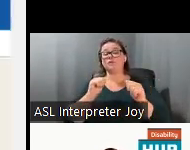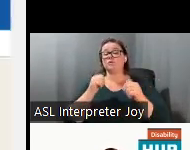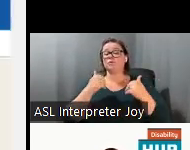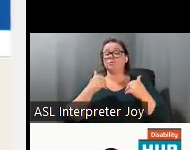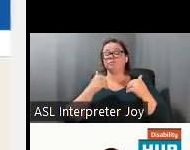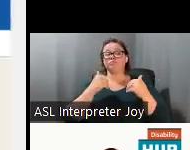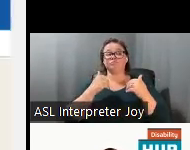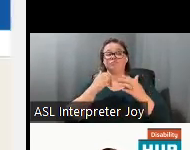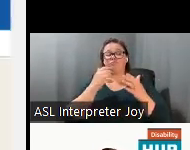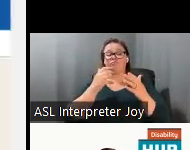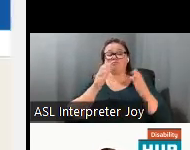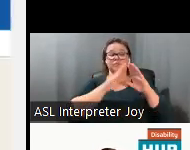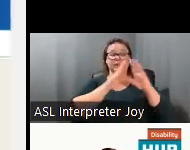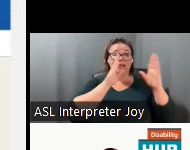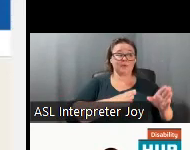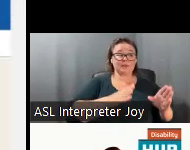the housing